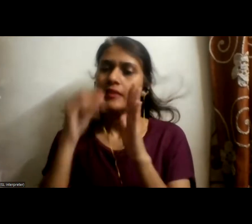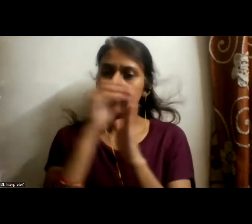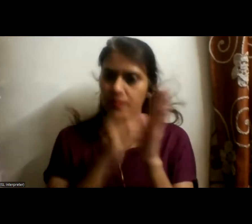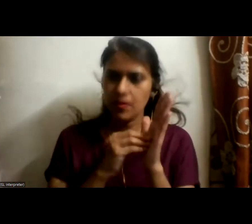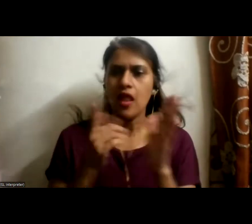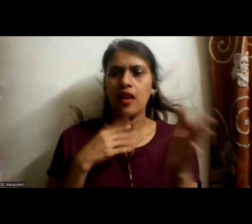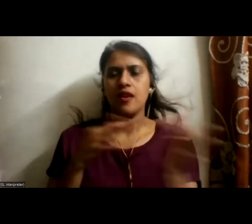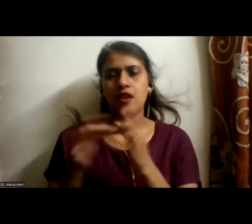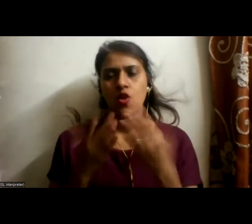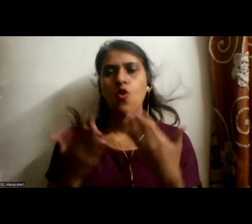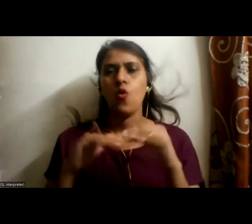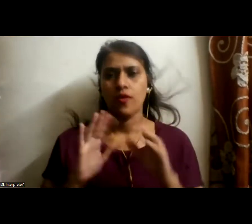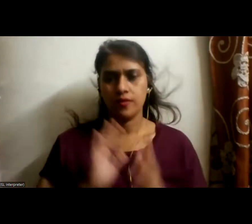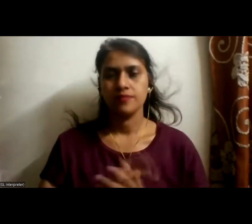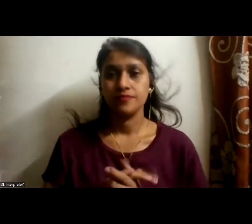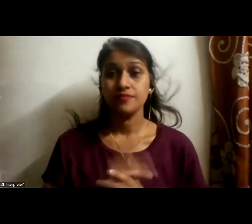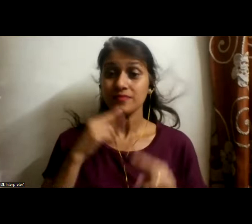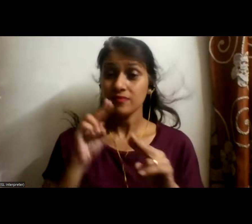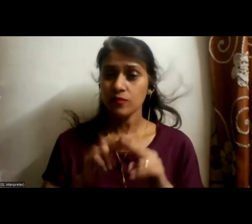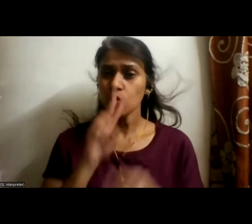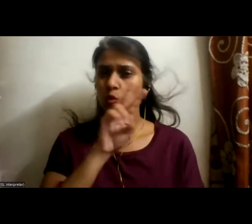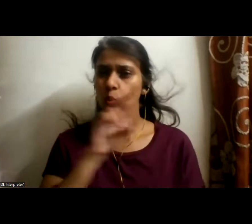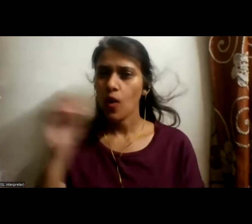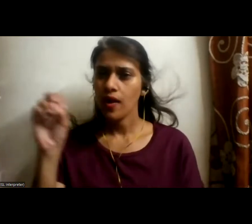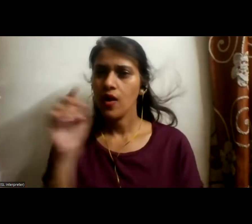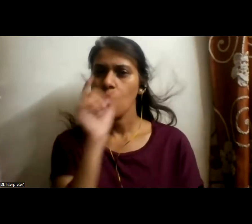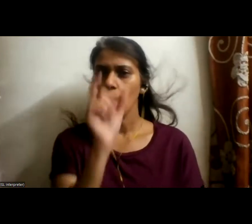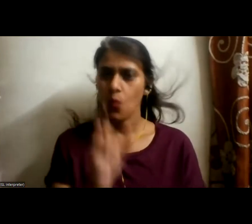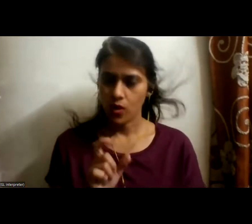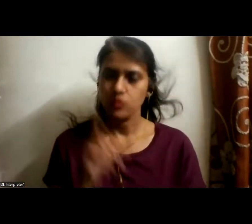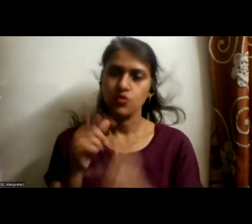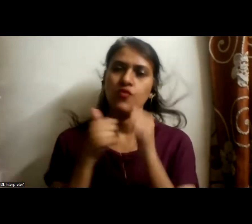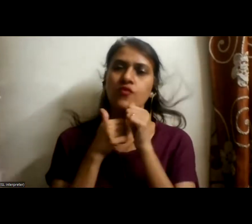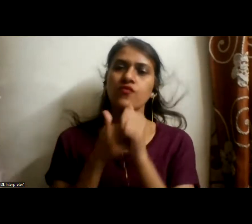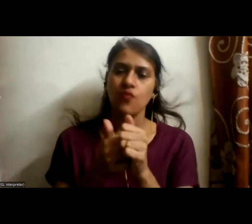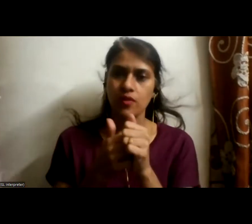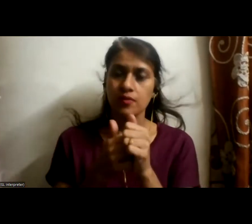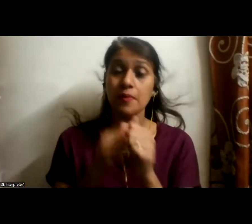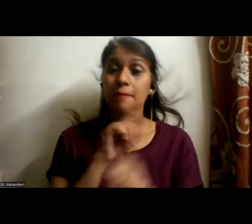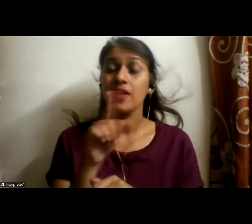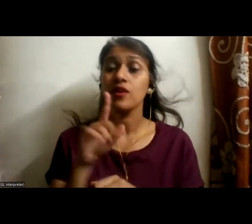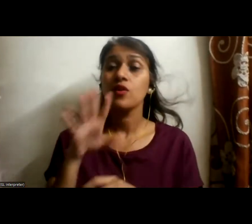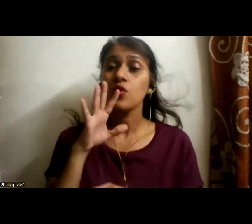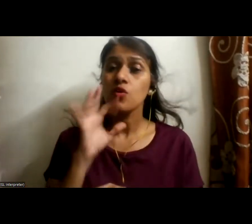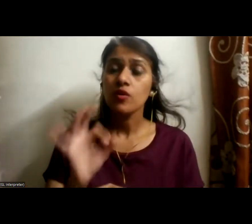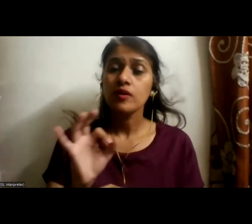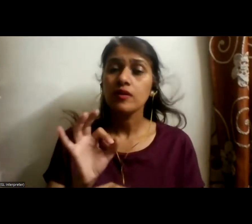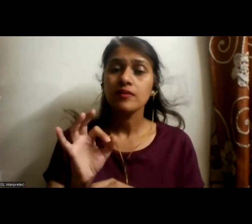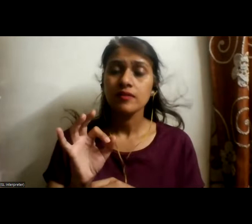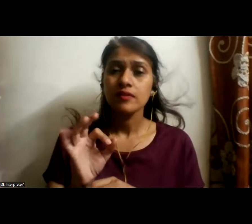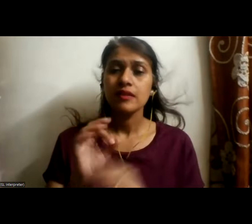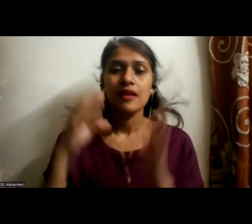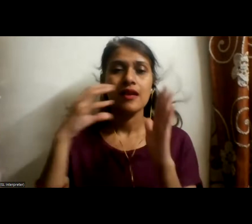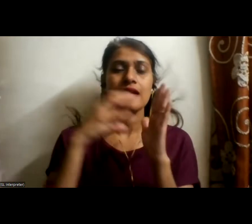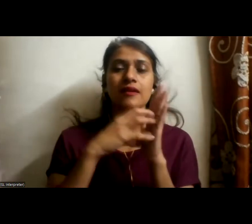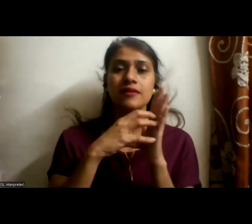So for example, if your abstract is 200 words, then you have to follow that. But your main chapters, the main chapters of the, or the main content of